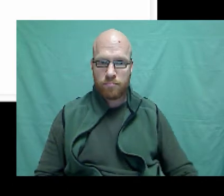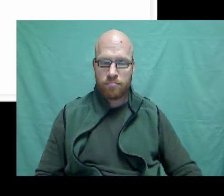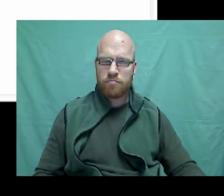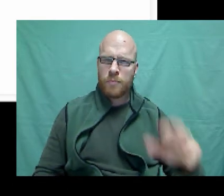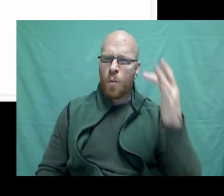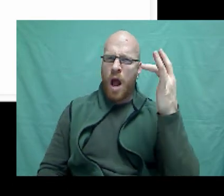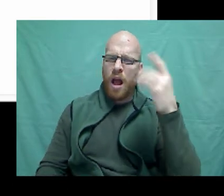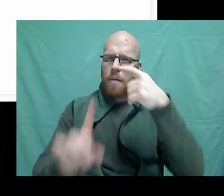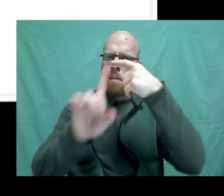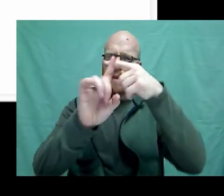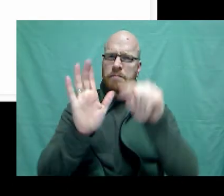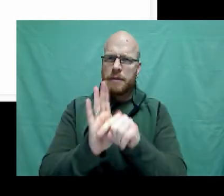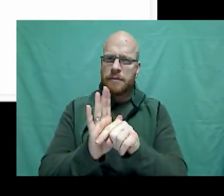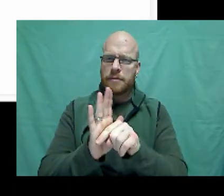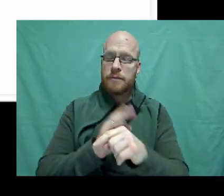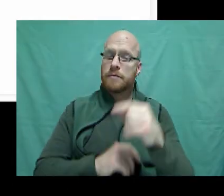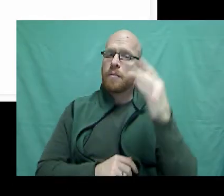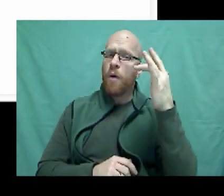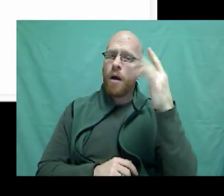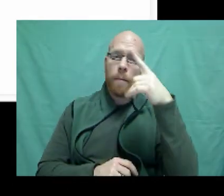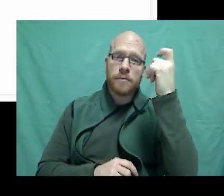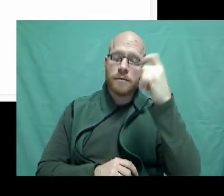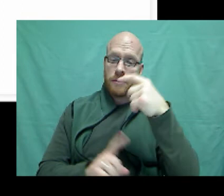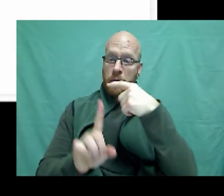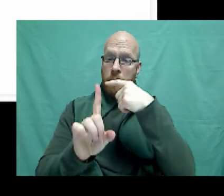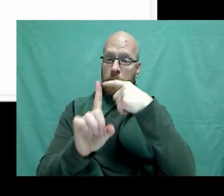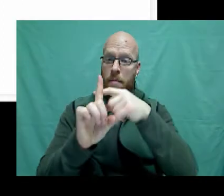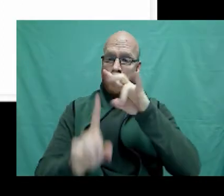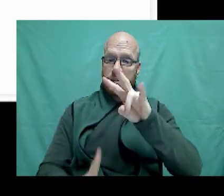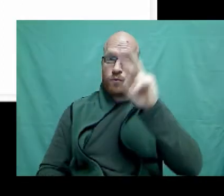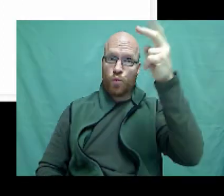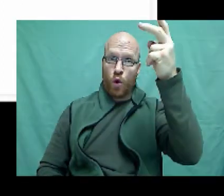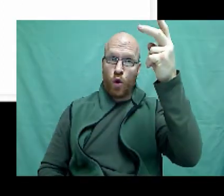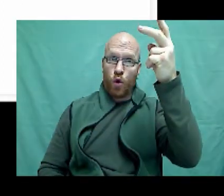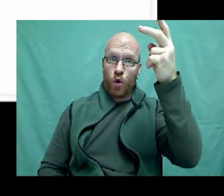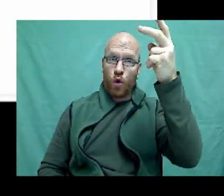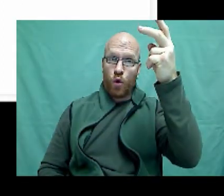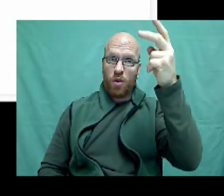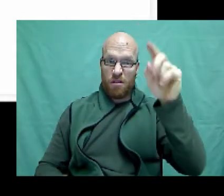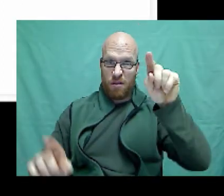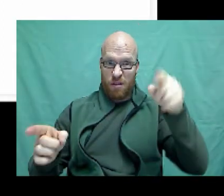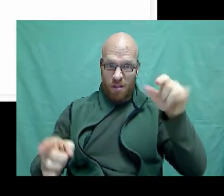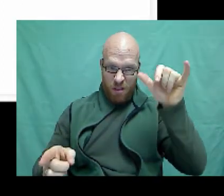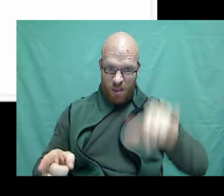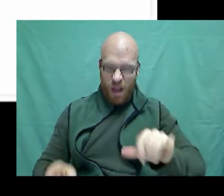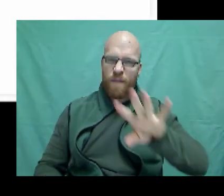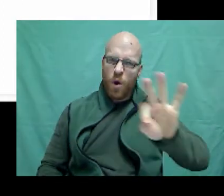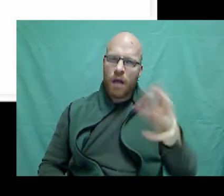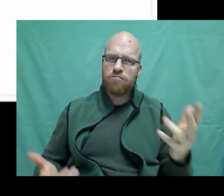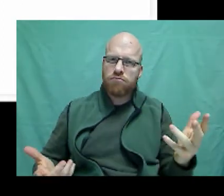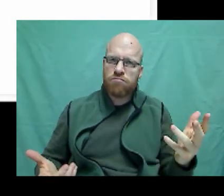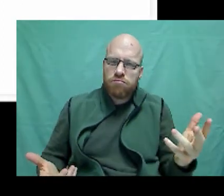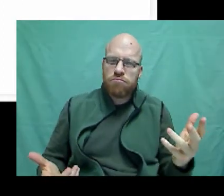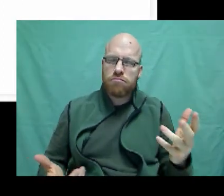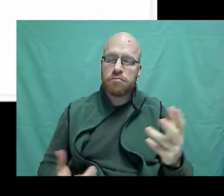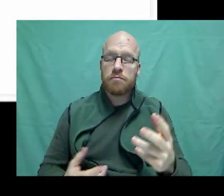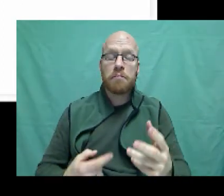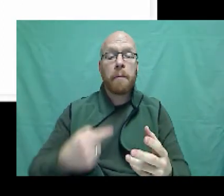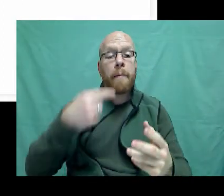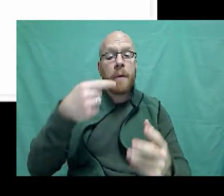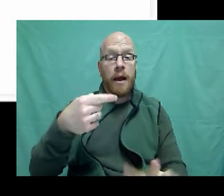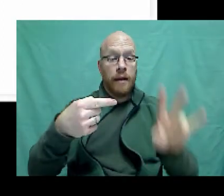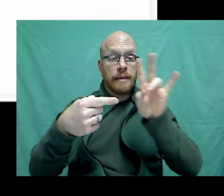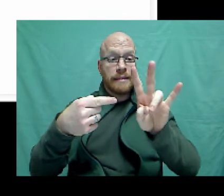So now why the positive and negative, or plus and minus? Plus or positive 7 squared is 49. Now